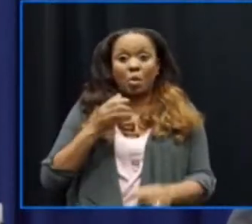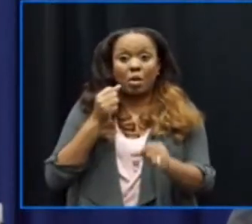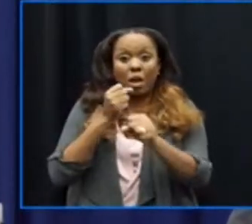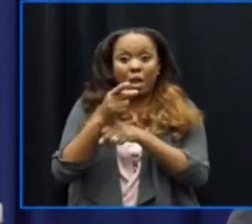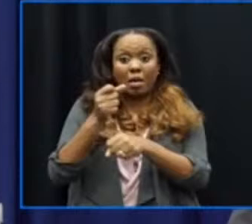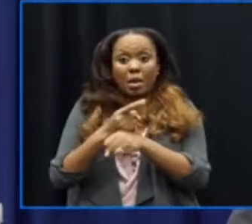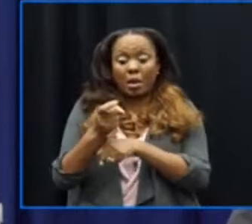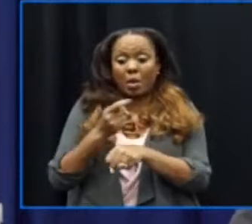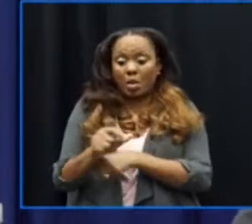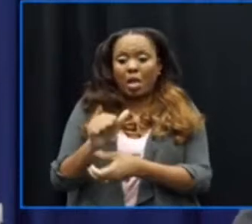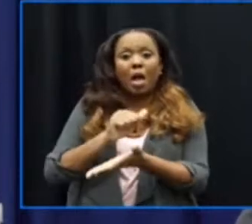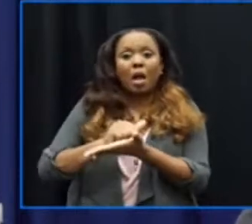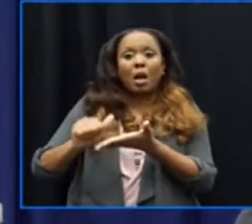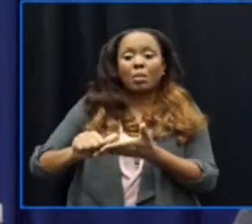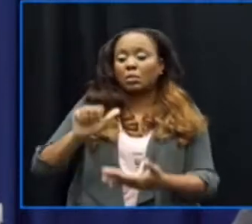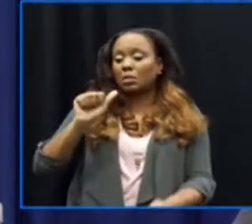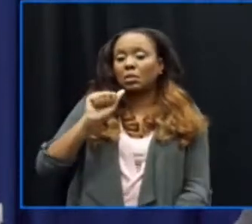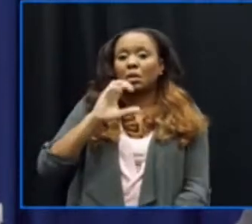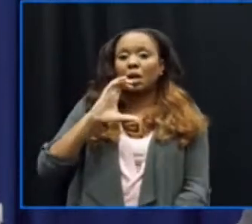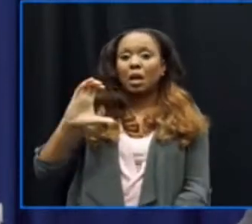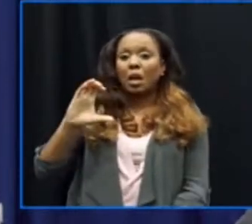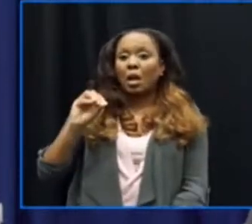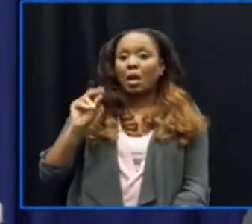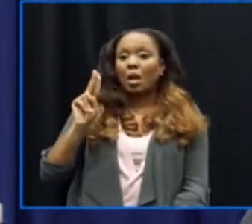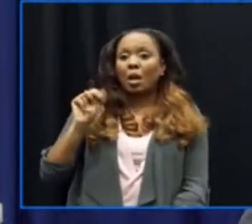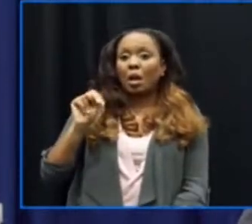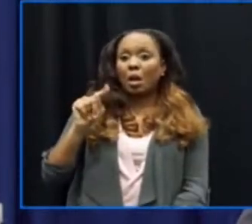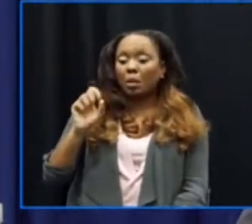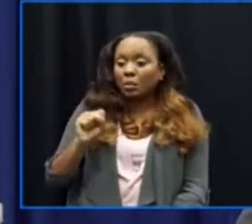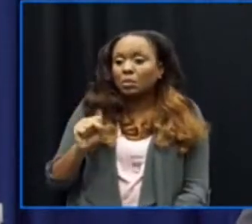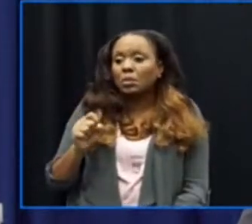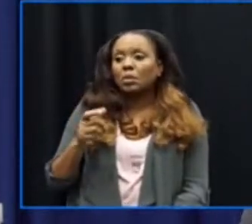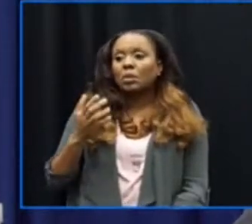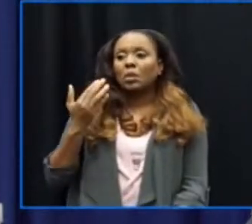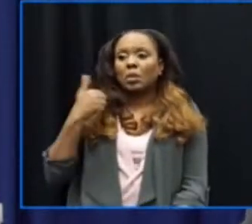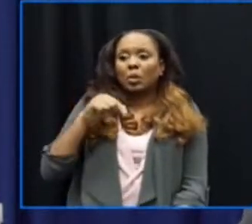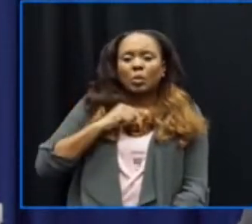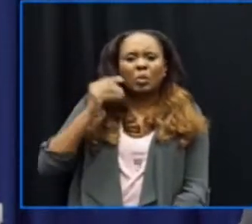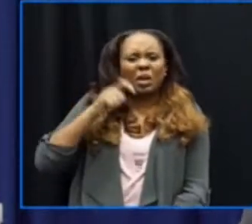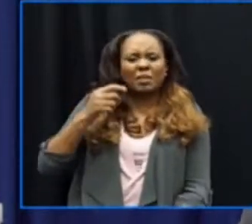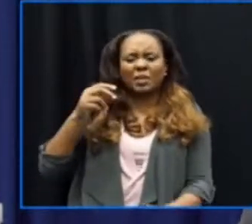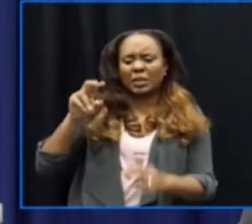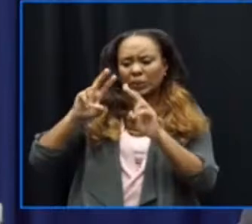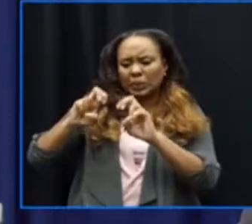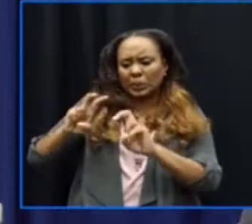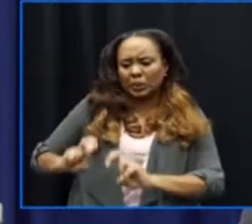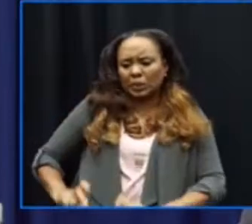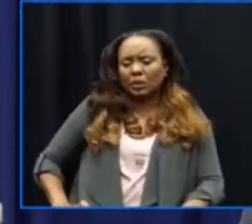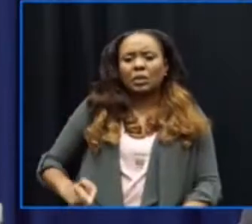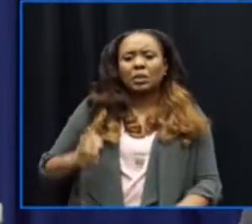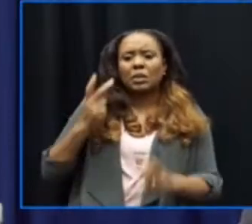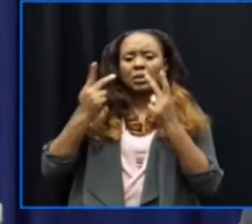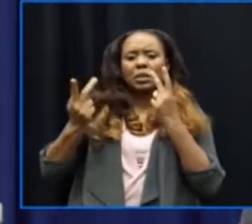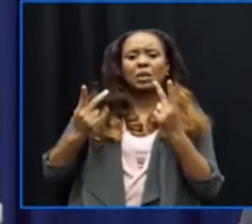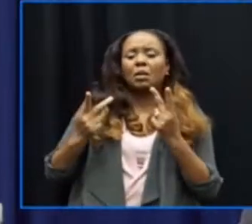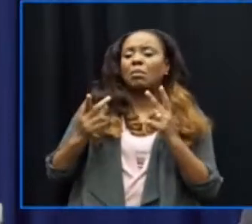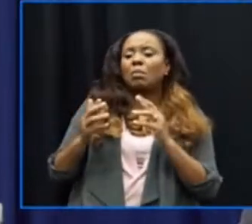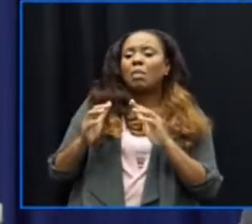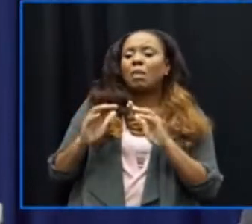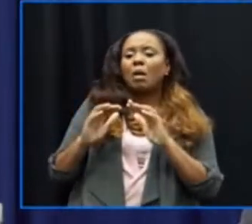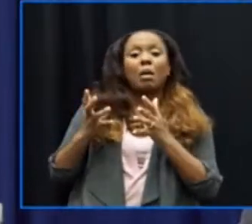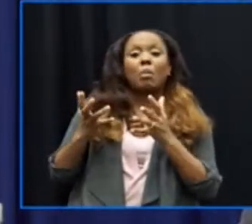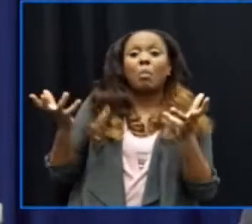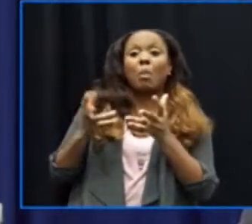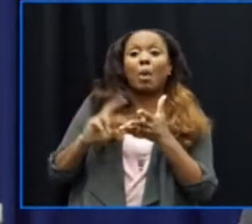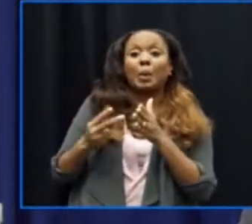has been the discrepancy between cash and accrual and what that has meant in terms of revenue. And I believe that